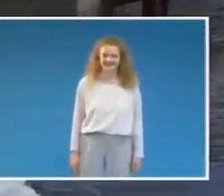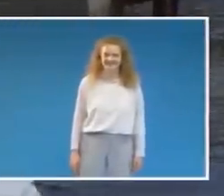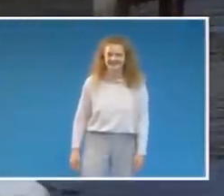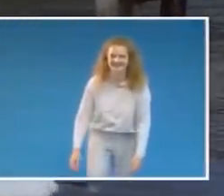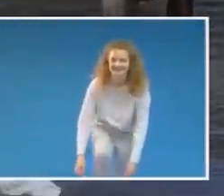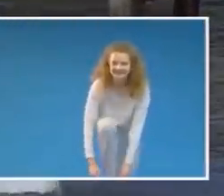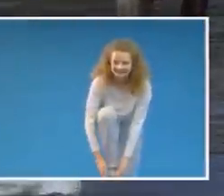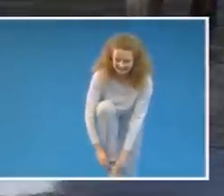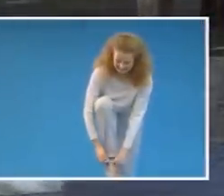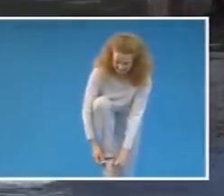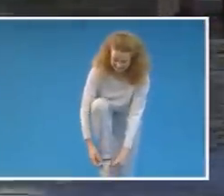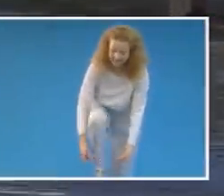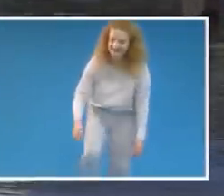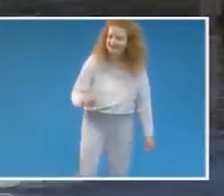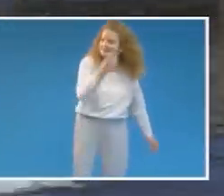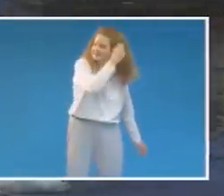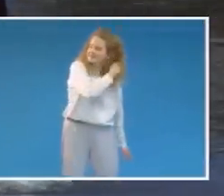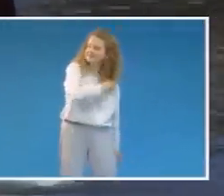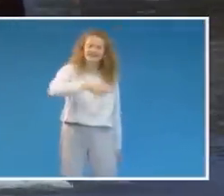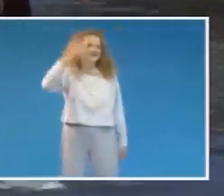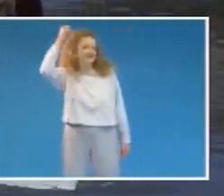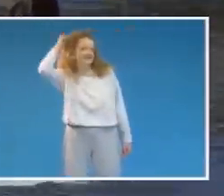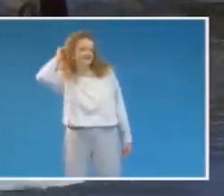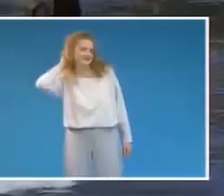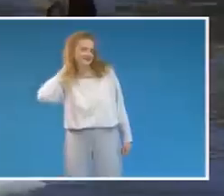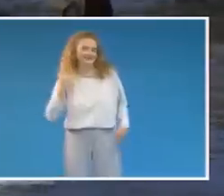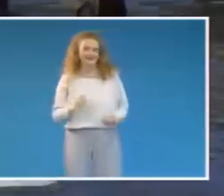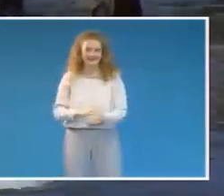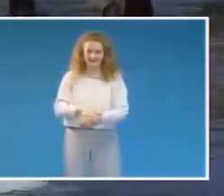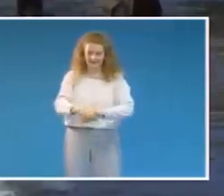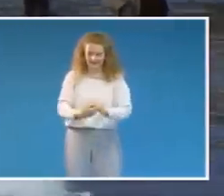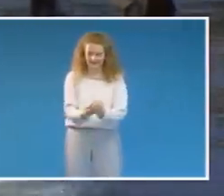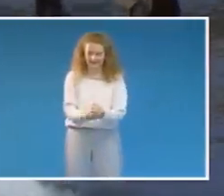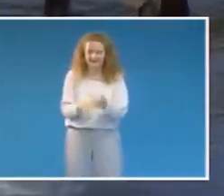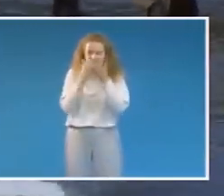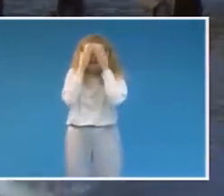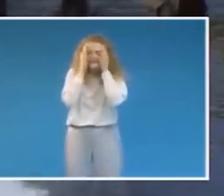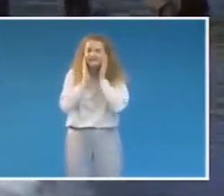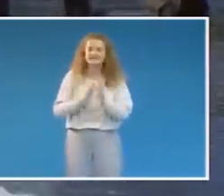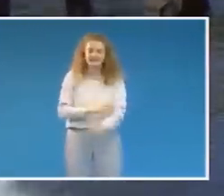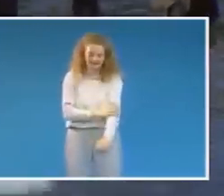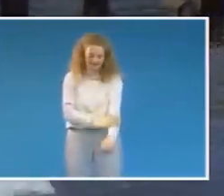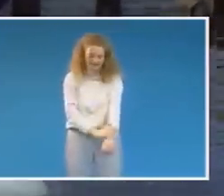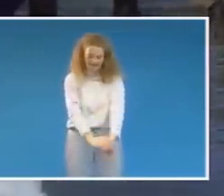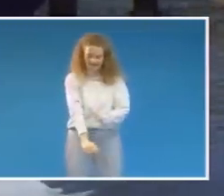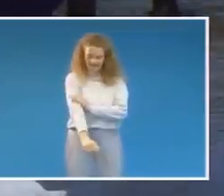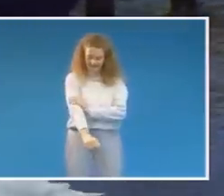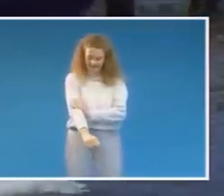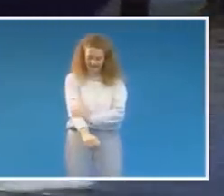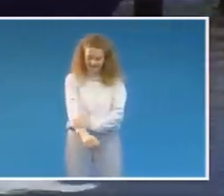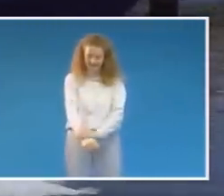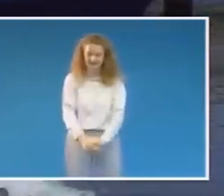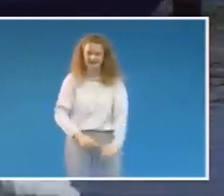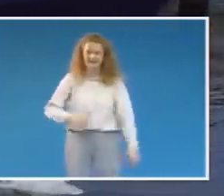I can tie my shoelace, I can brush my hair, I can wash my hands and face and dry myself